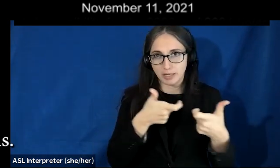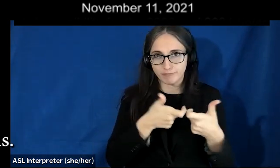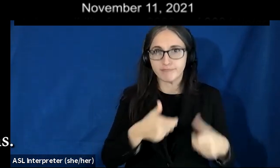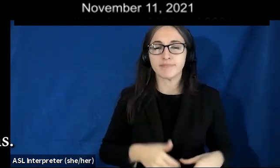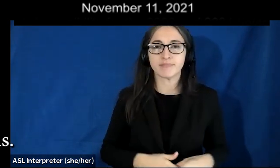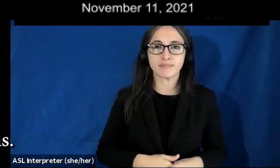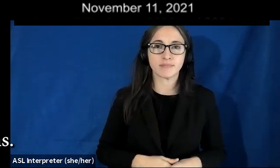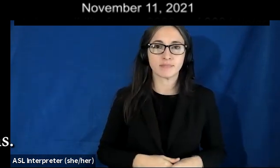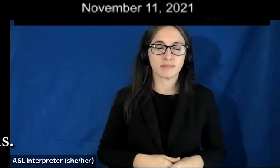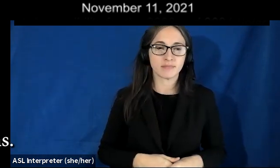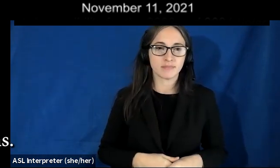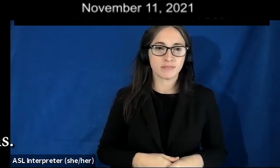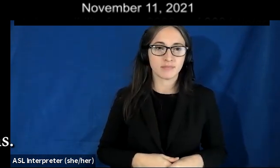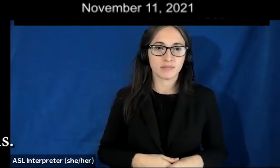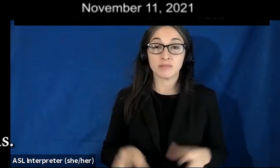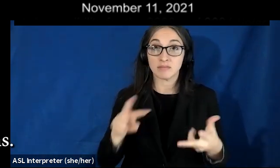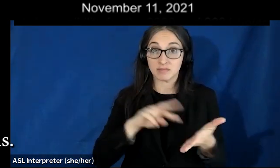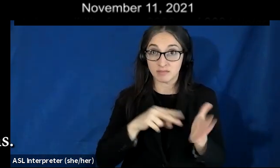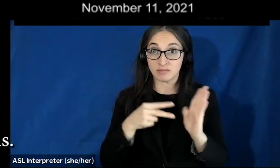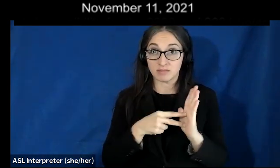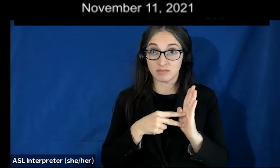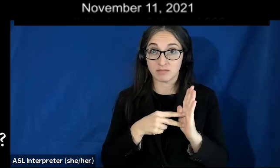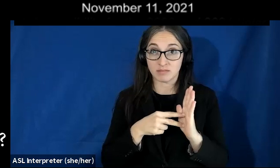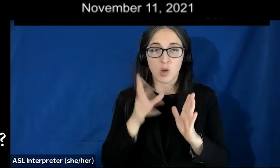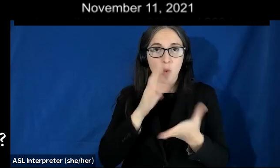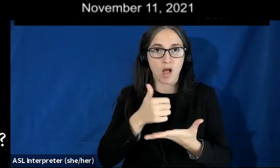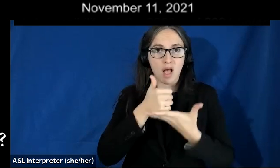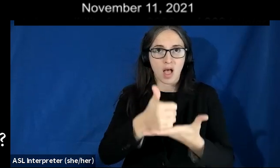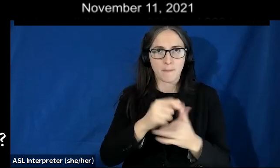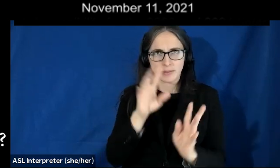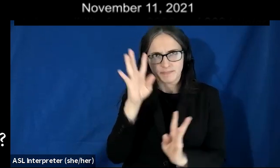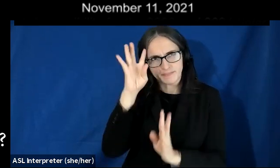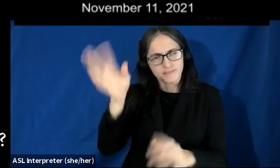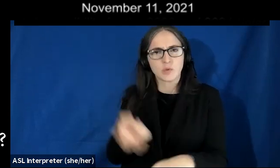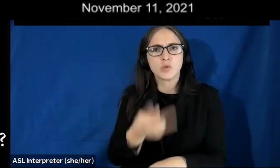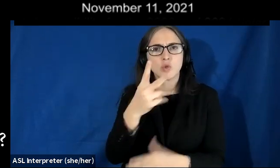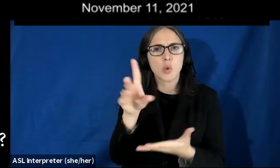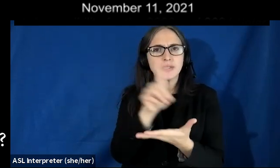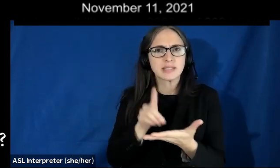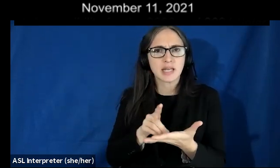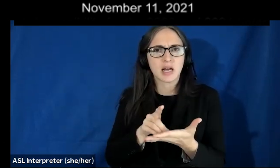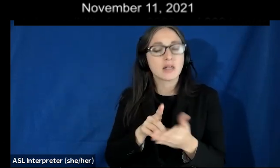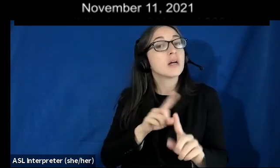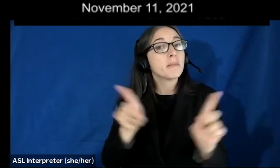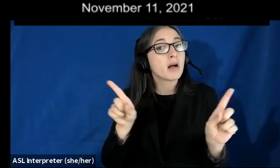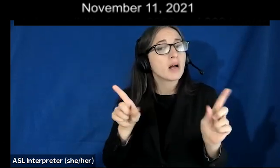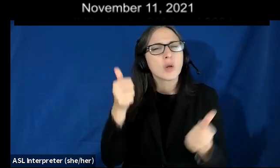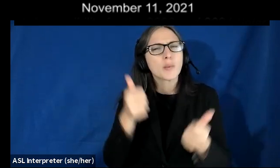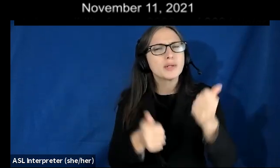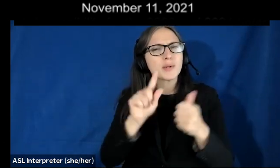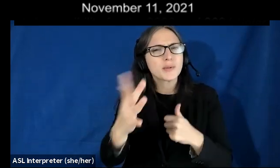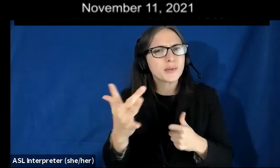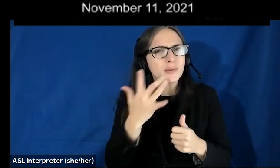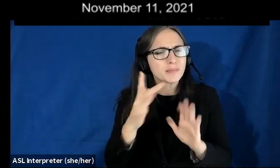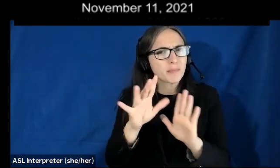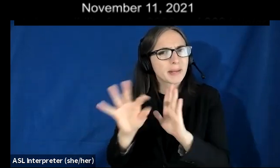So it will help you with two designs, but which one would you choose? This is